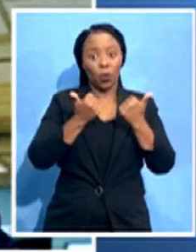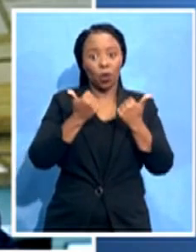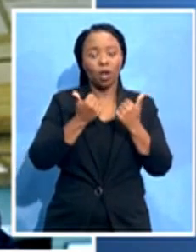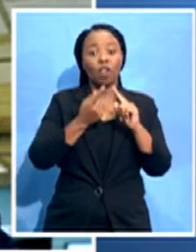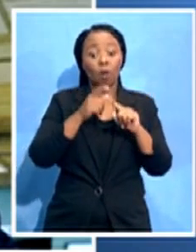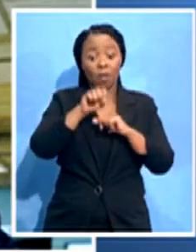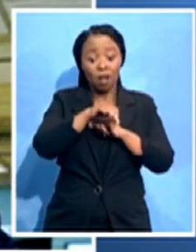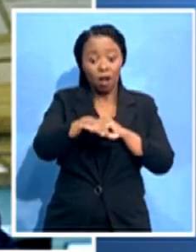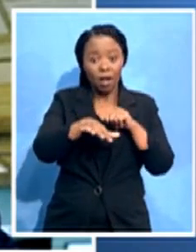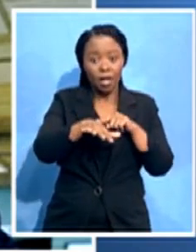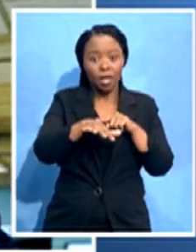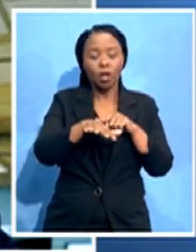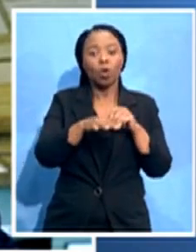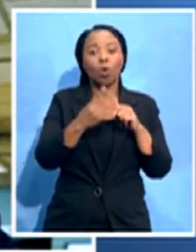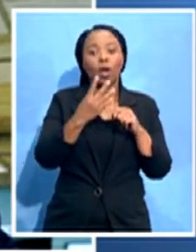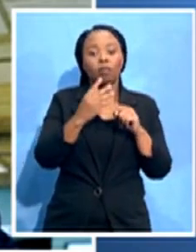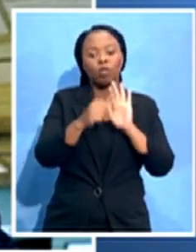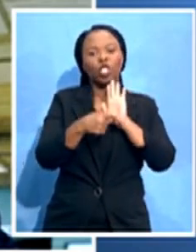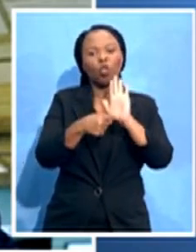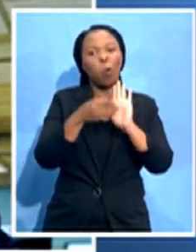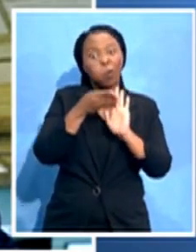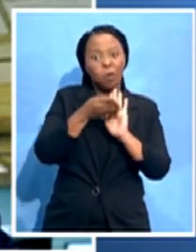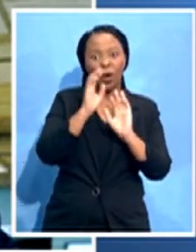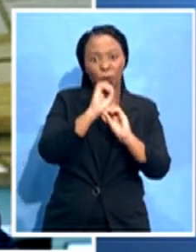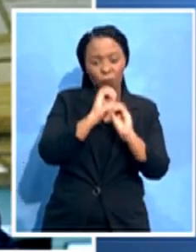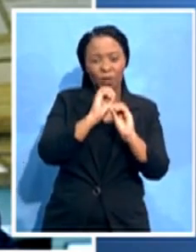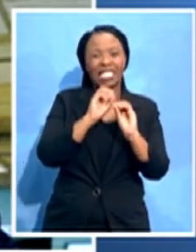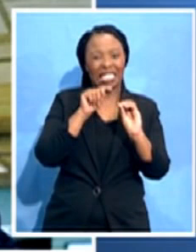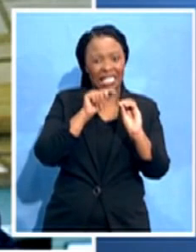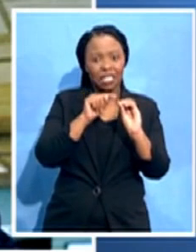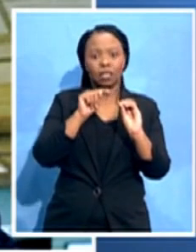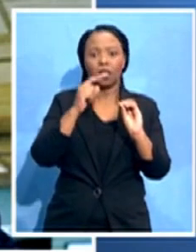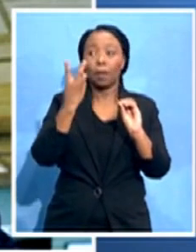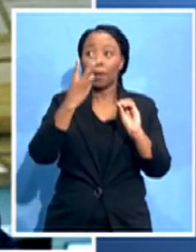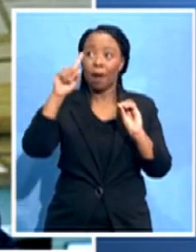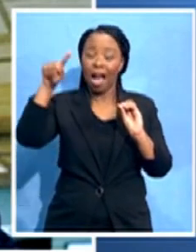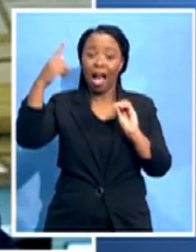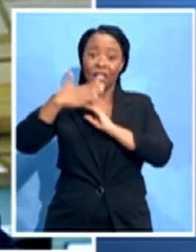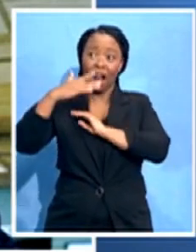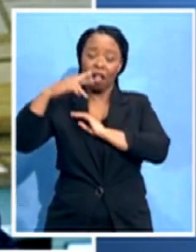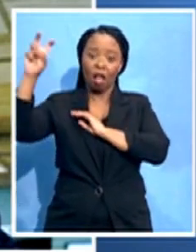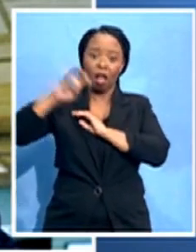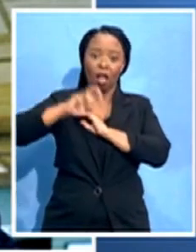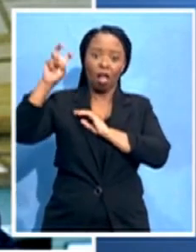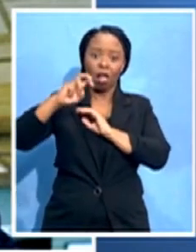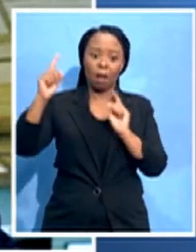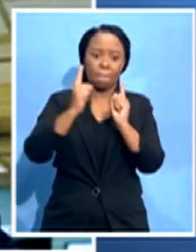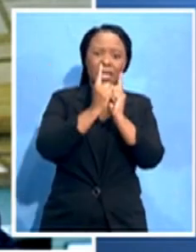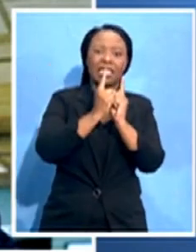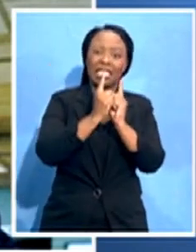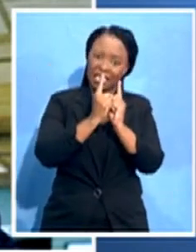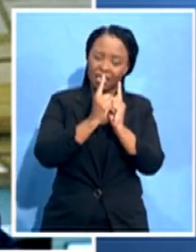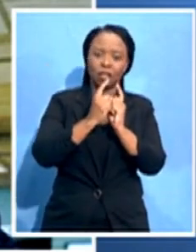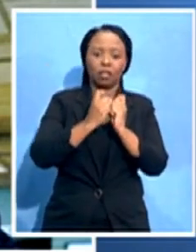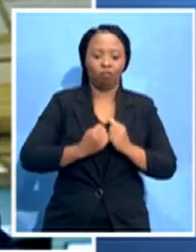borders, if they meet with those people coming from other countries, there's going to be infection. And I can guarantee you, we